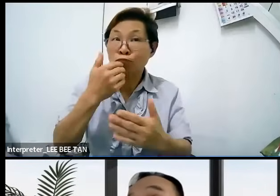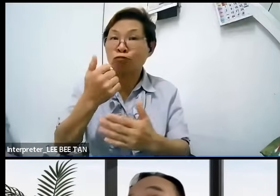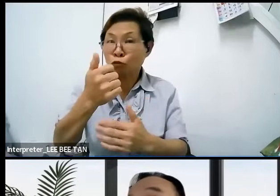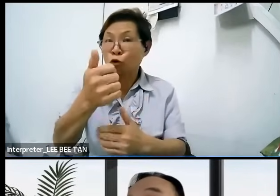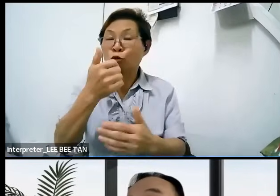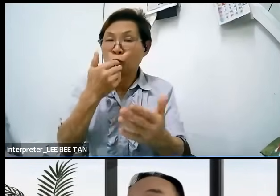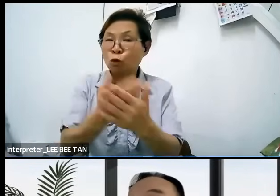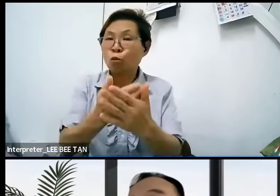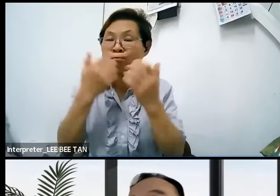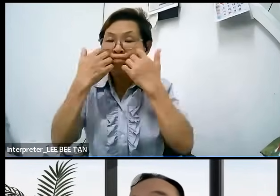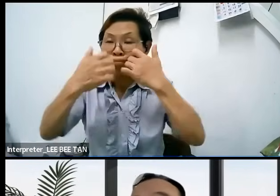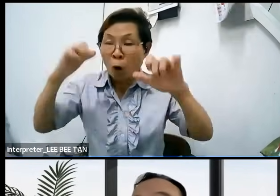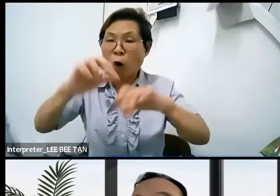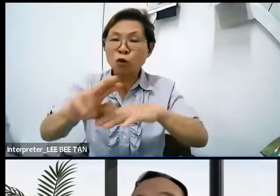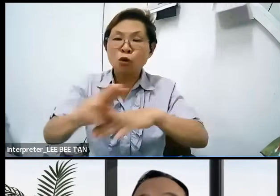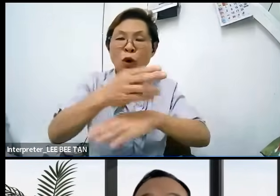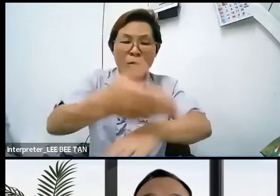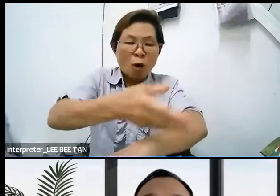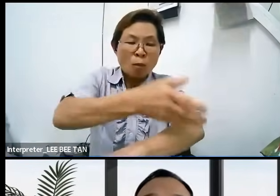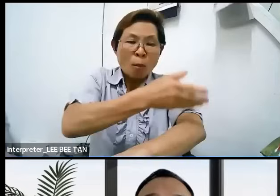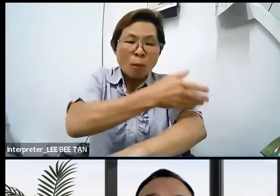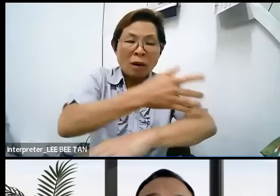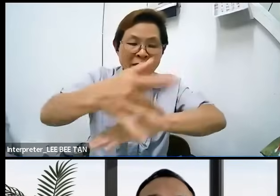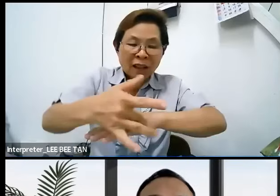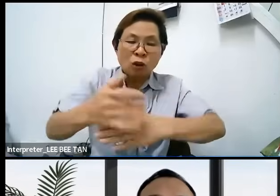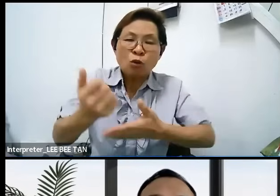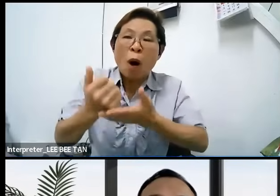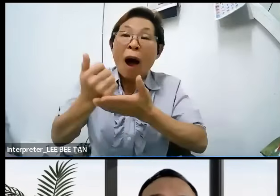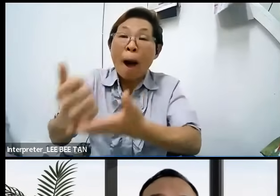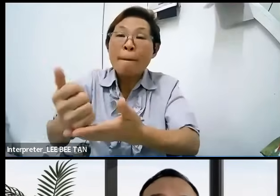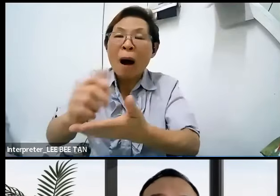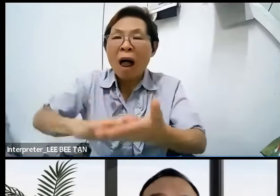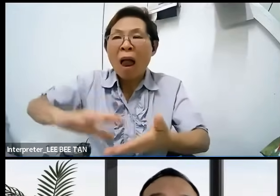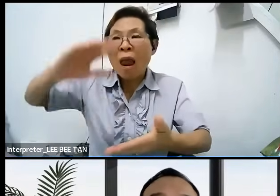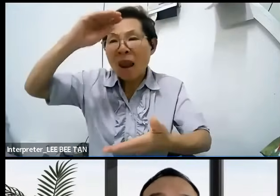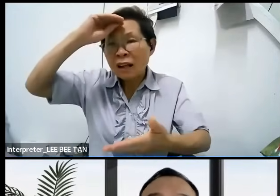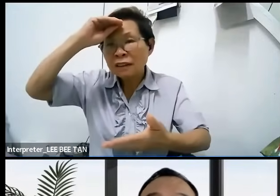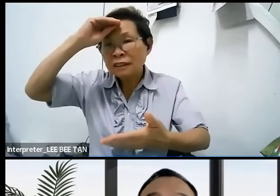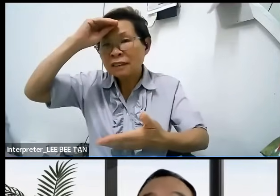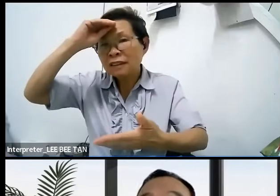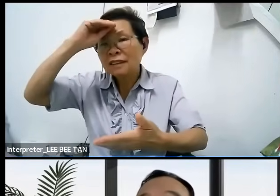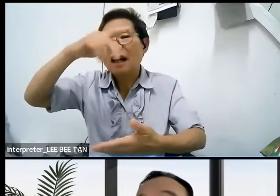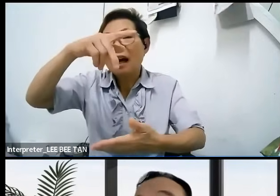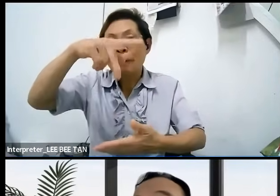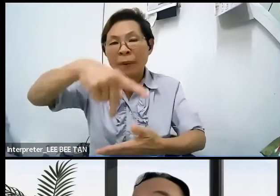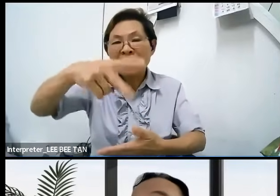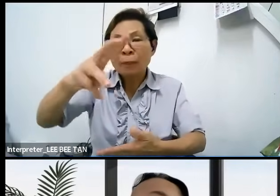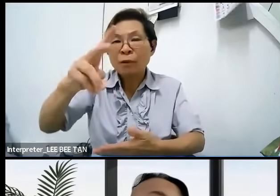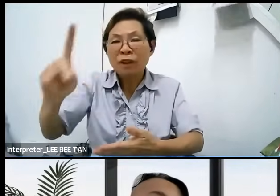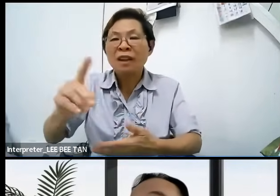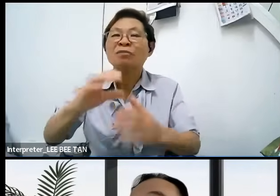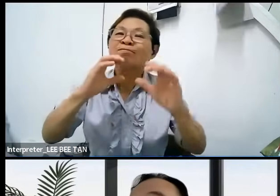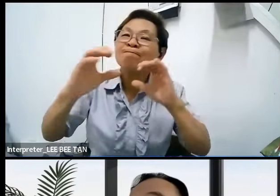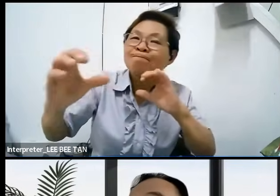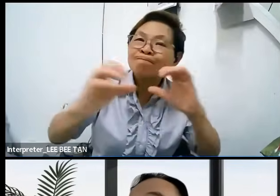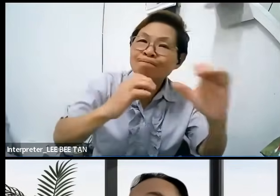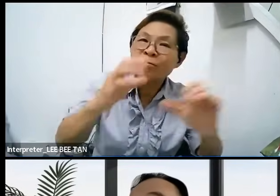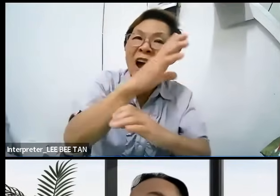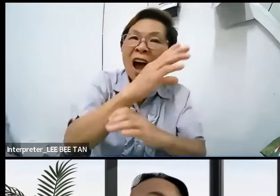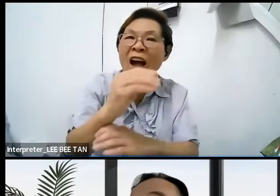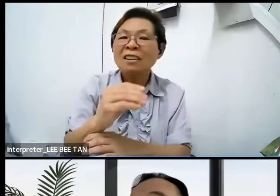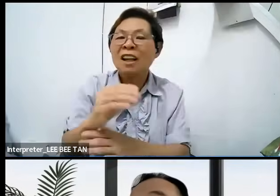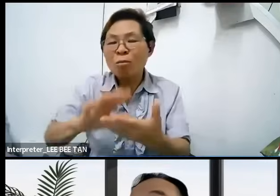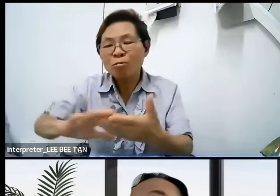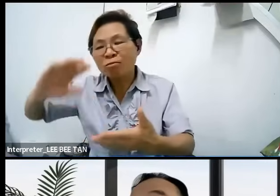the advancements in technology in this area to assist the learners with disabilities in terms of communications, in terms of